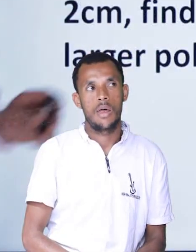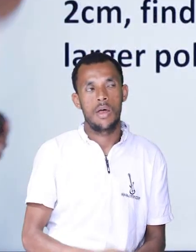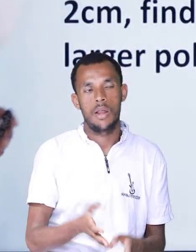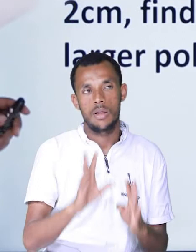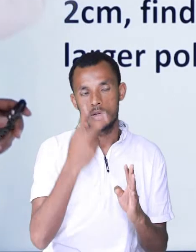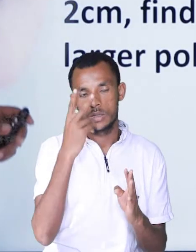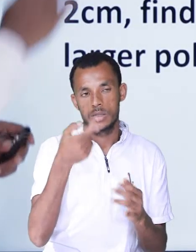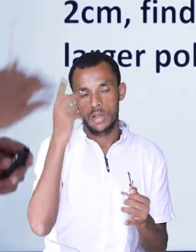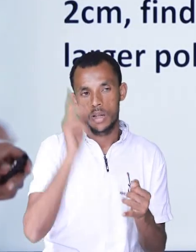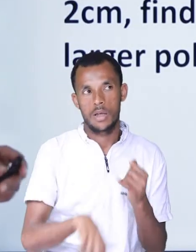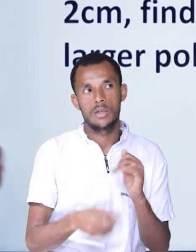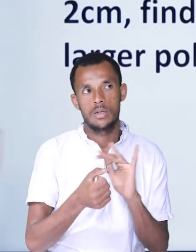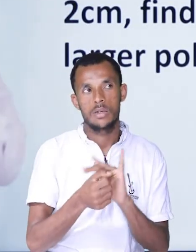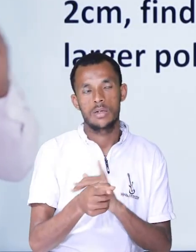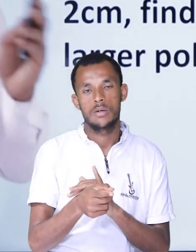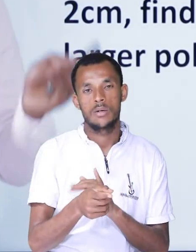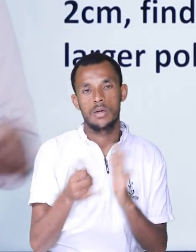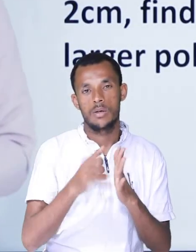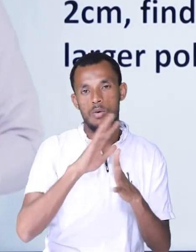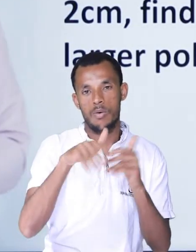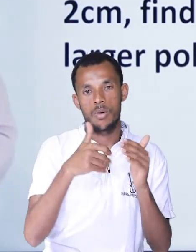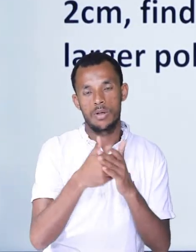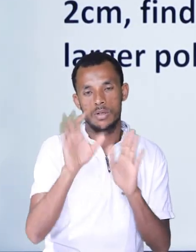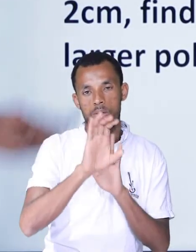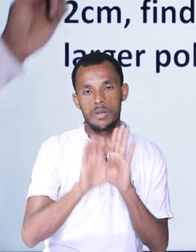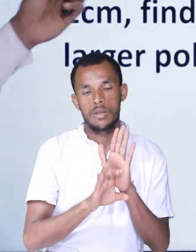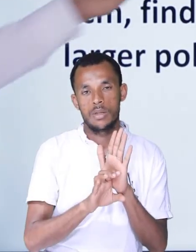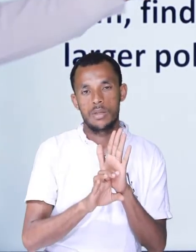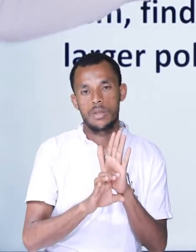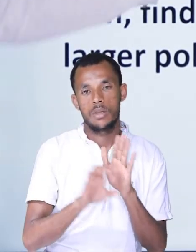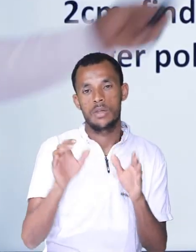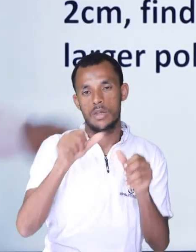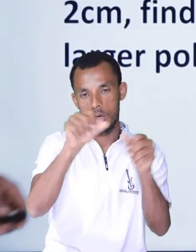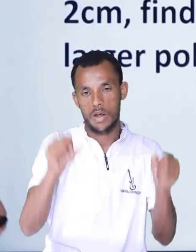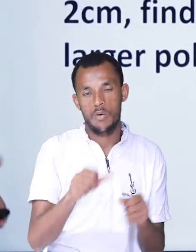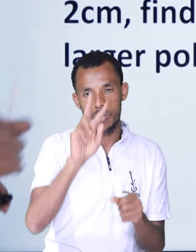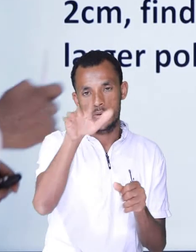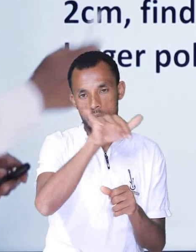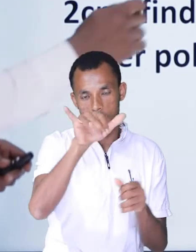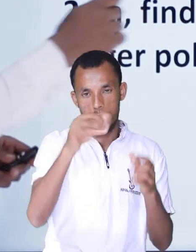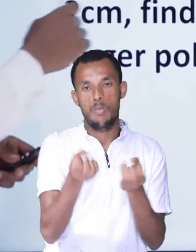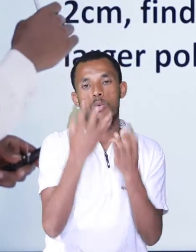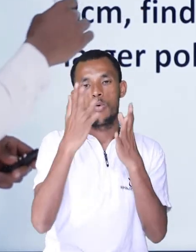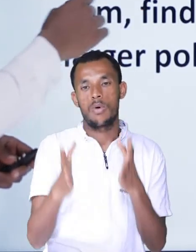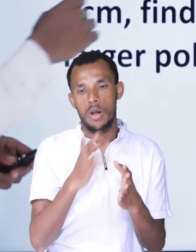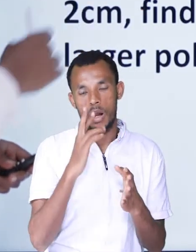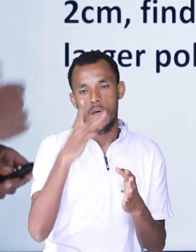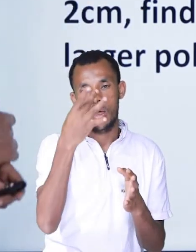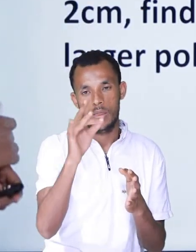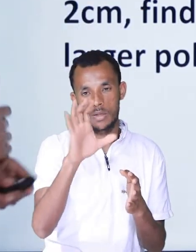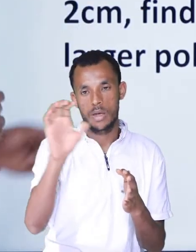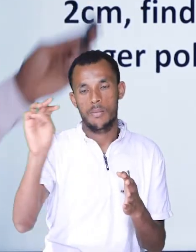Let's see the last example and let's conclude the chapter. The area of two similar polygons are 80